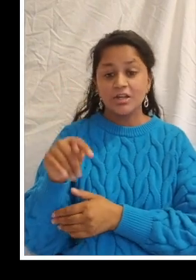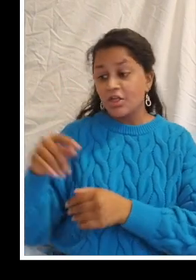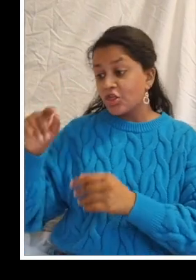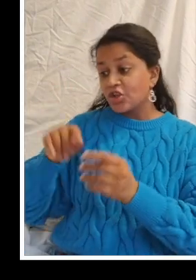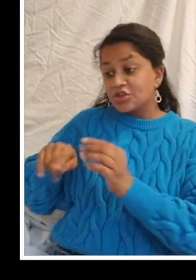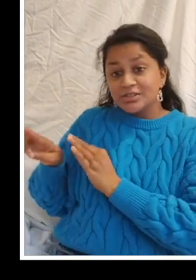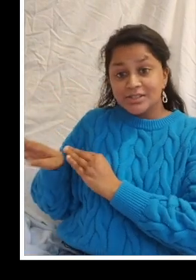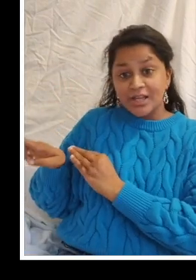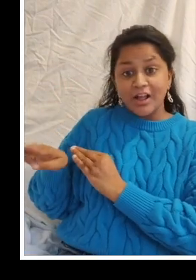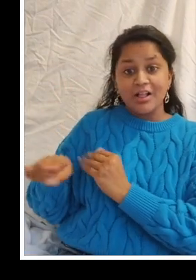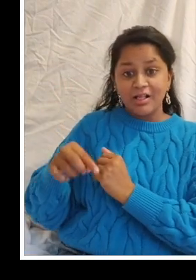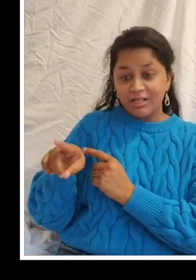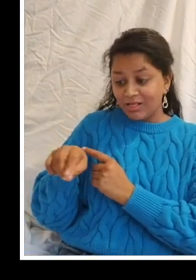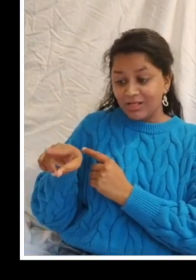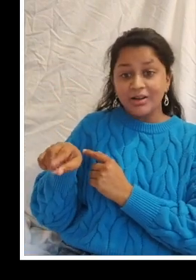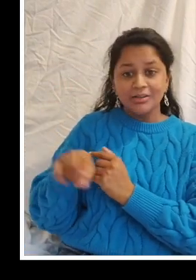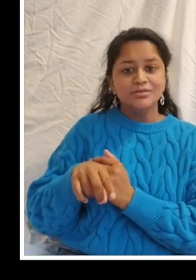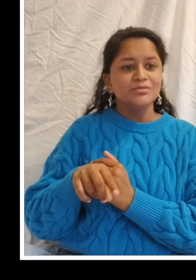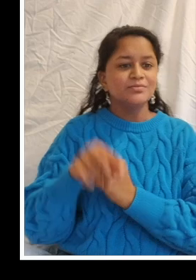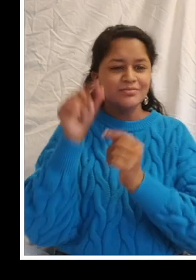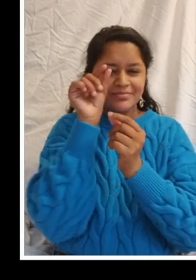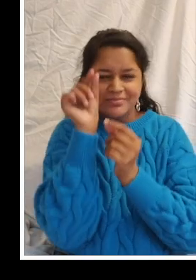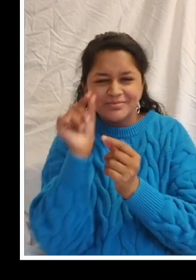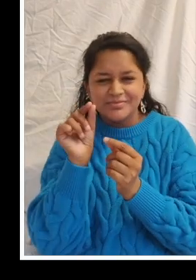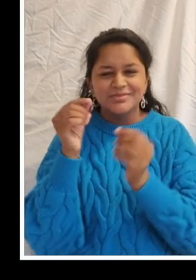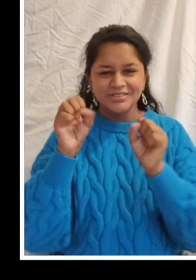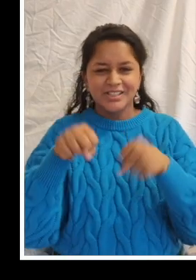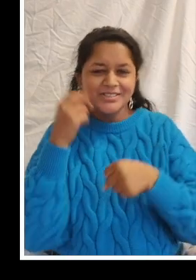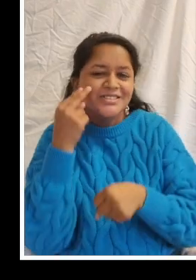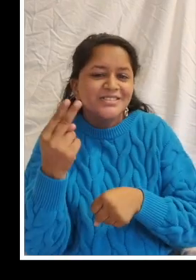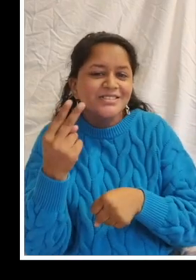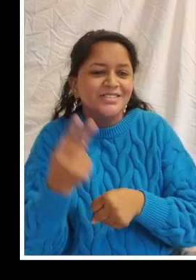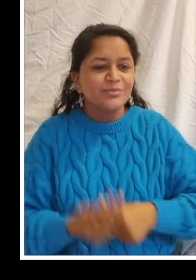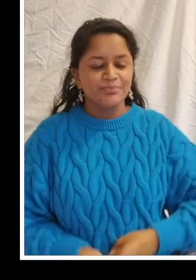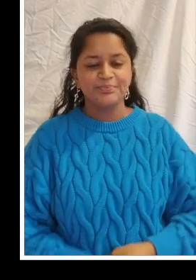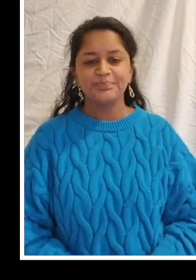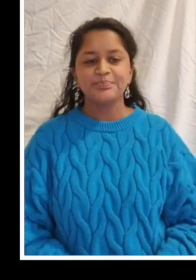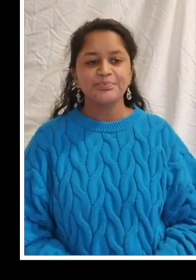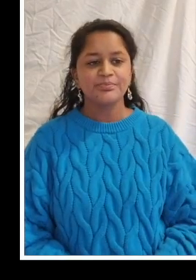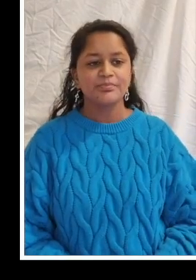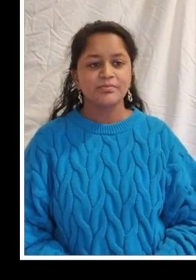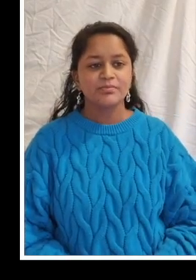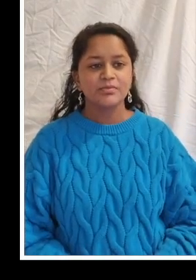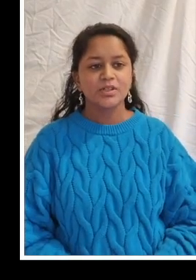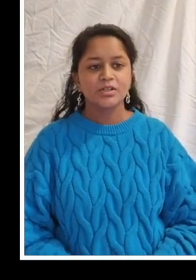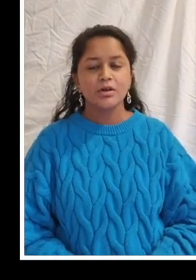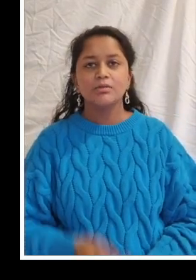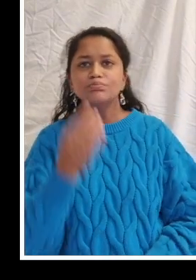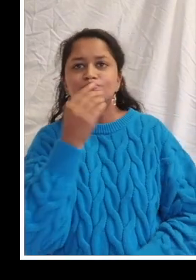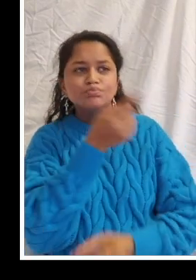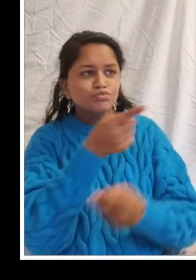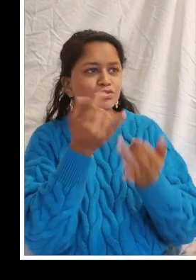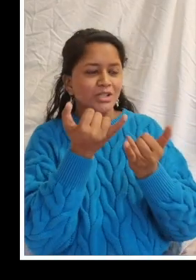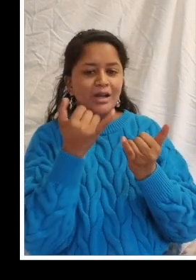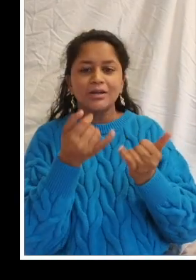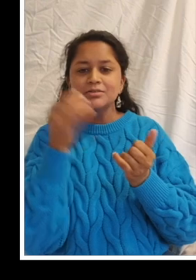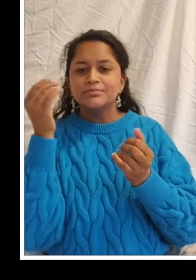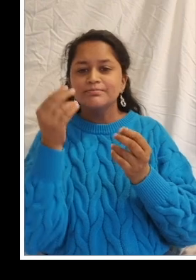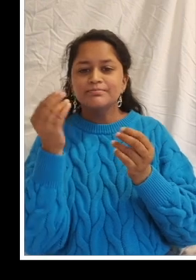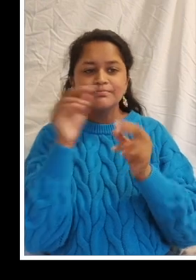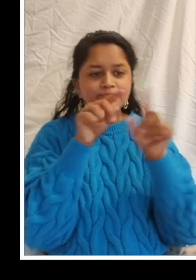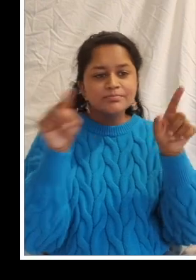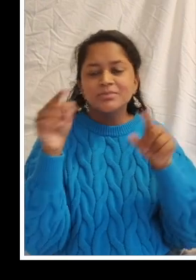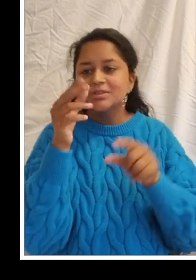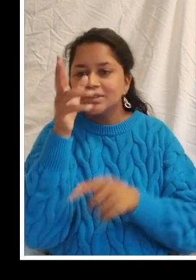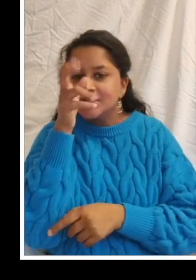a defined tail. If you watch, you can like see a little tail at the end, so they're called free-tailed.